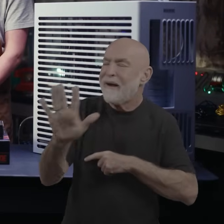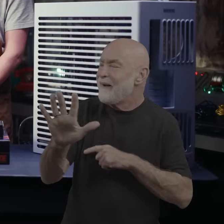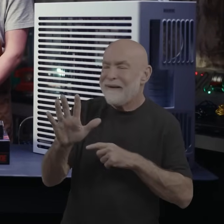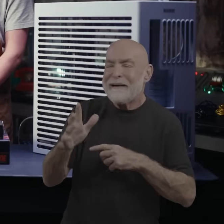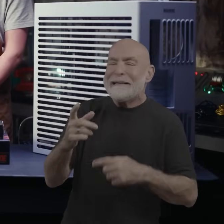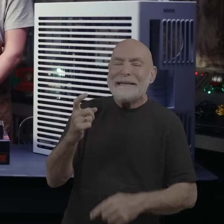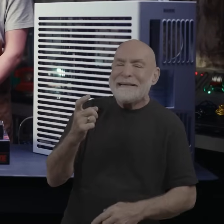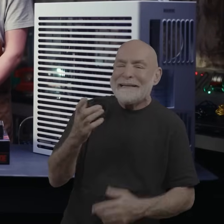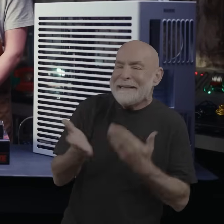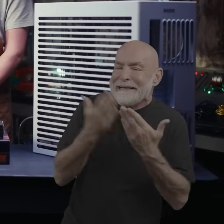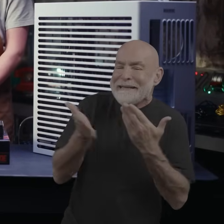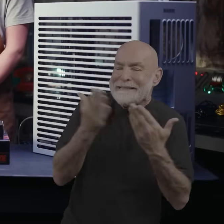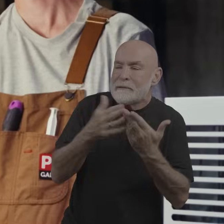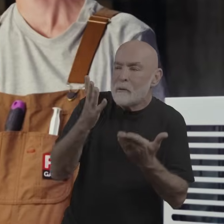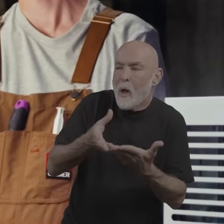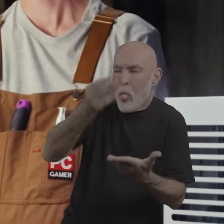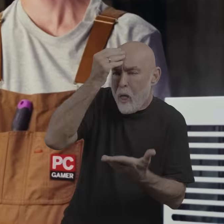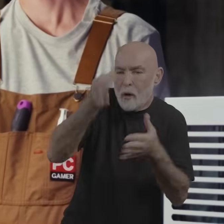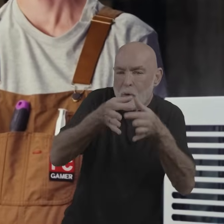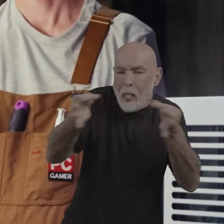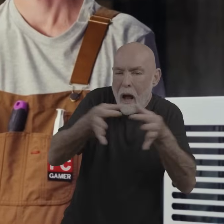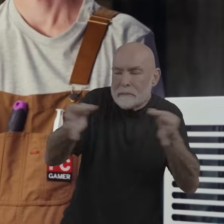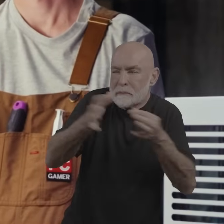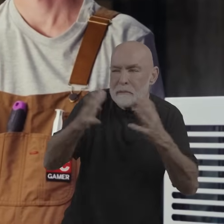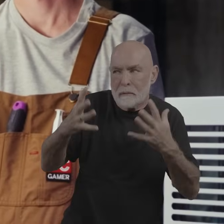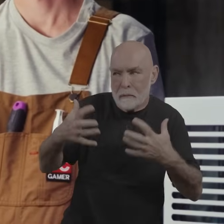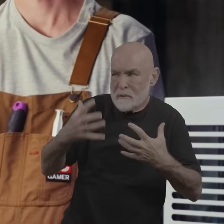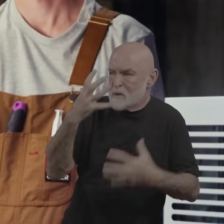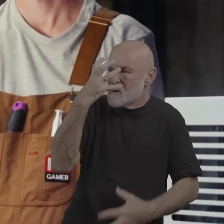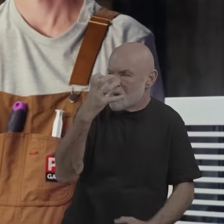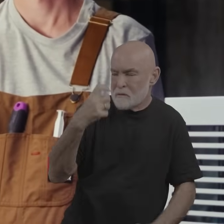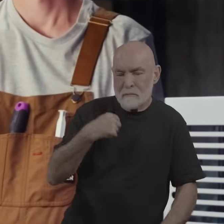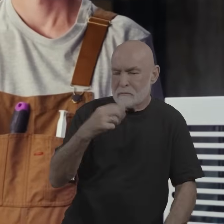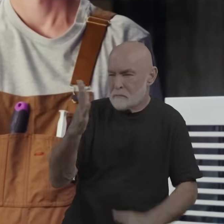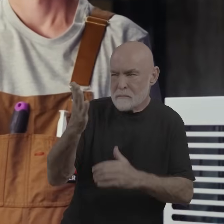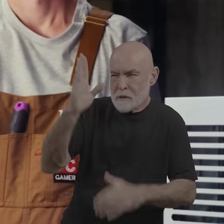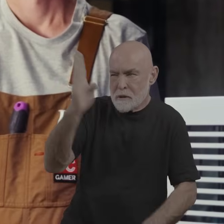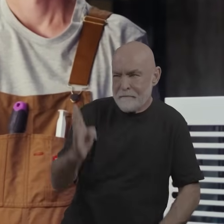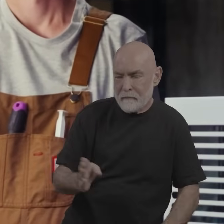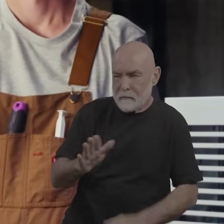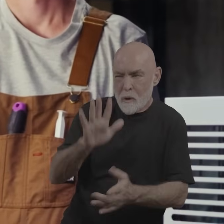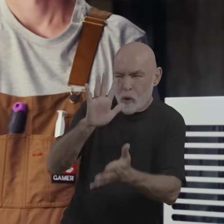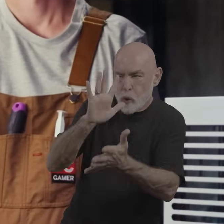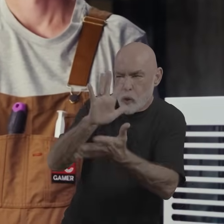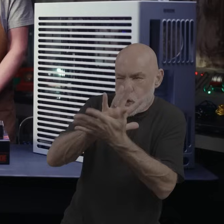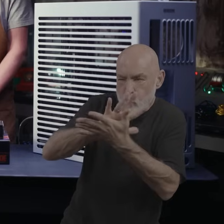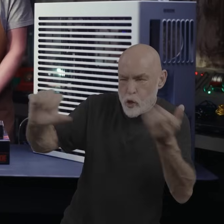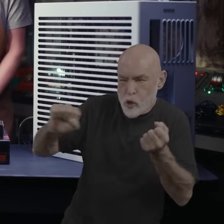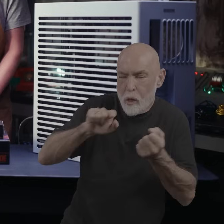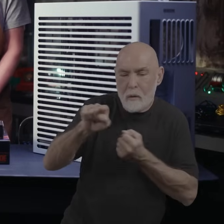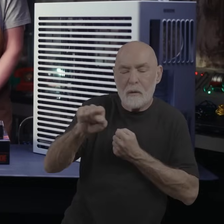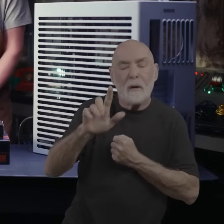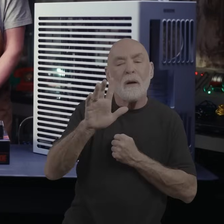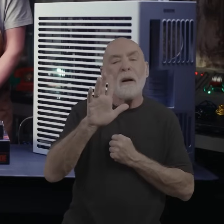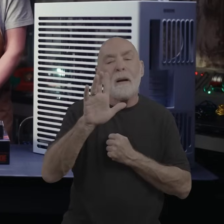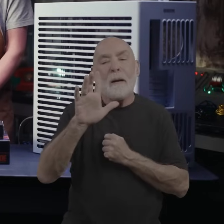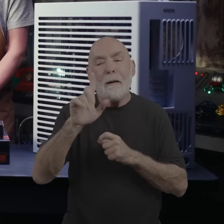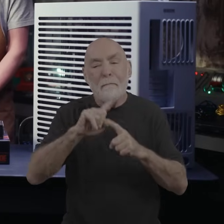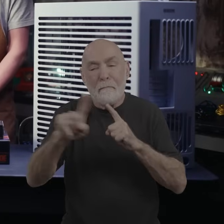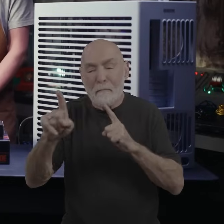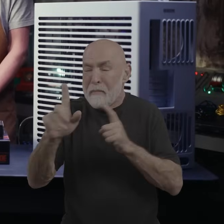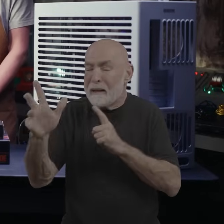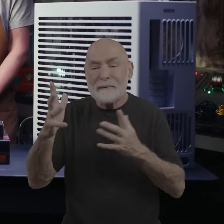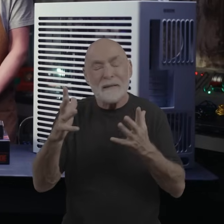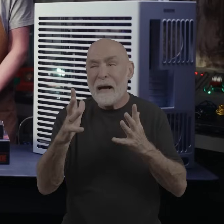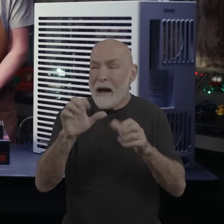Just show up on time, learn your lines, and don't cross me. Don't you ever cross me, Ridley. I will destroy you. Also, tea with honey is